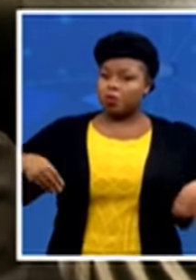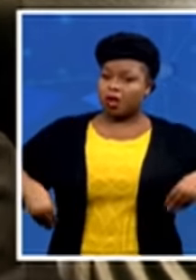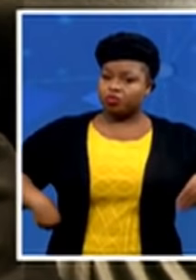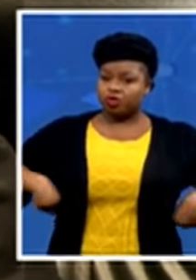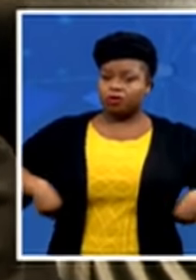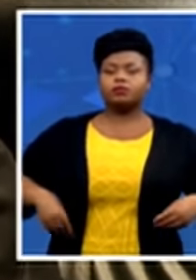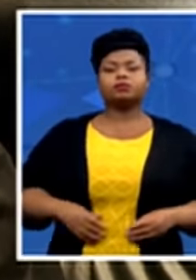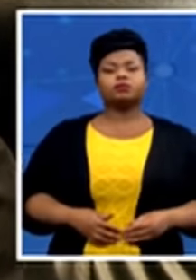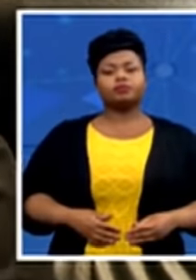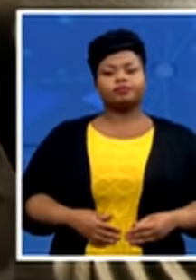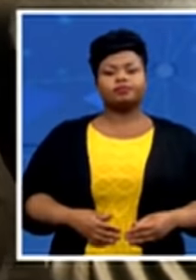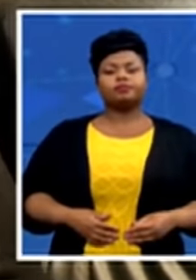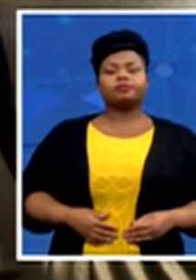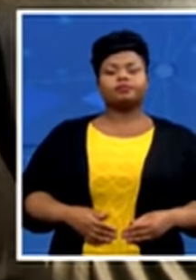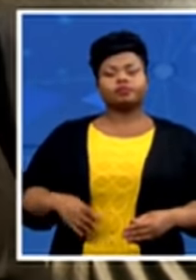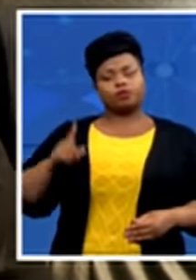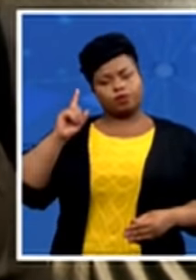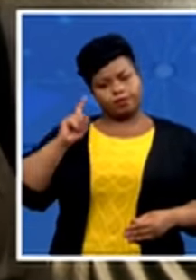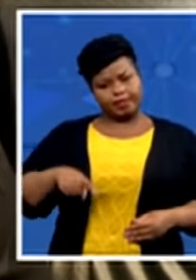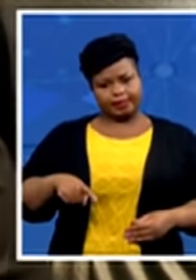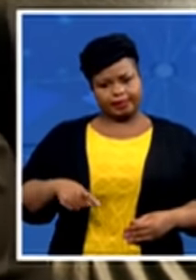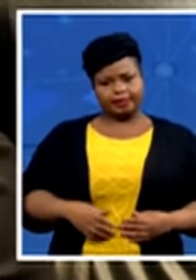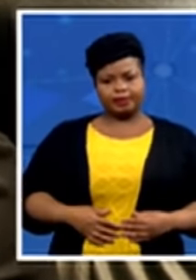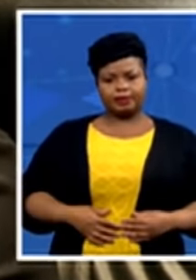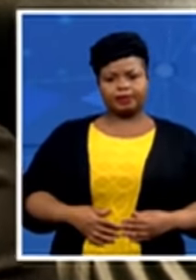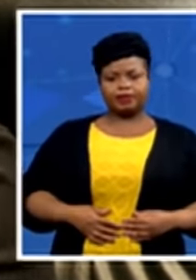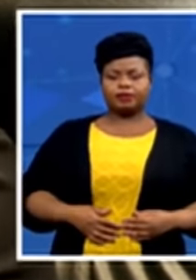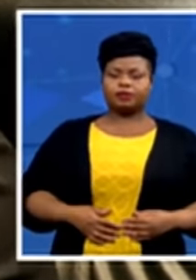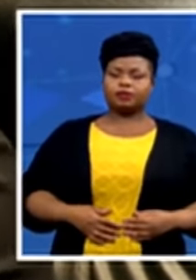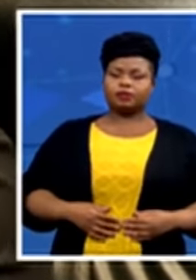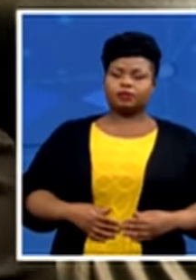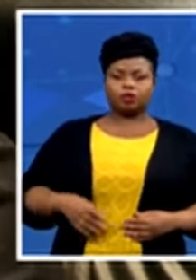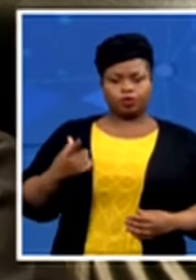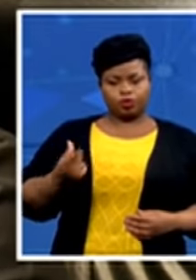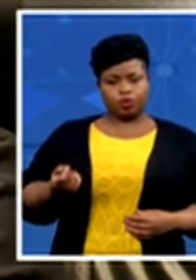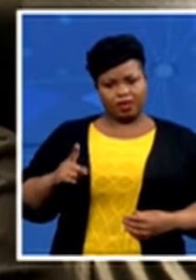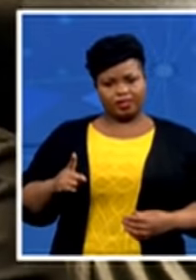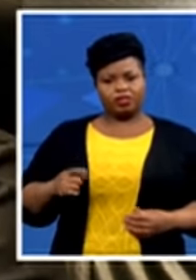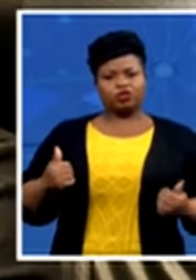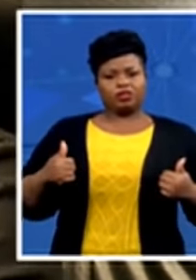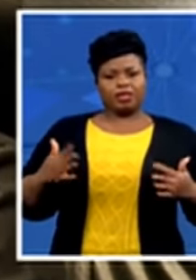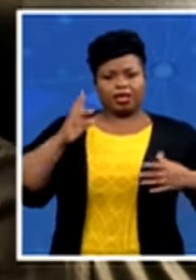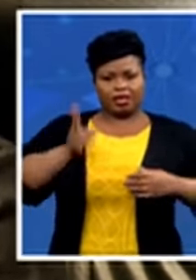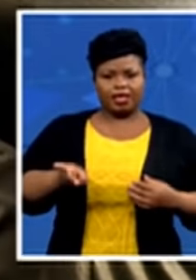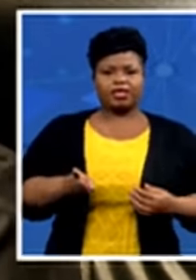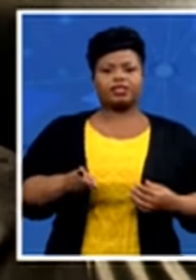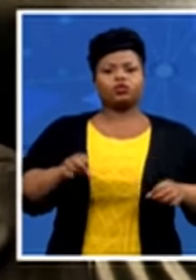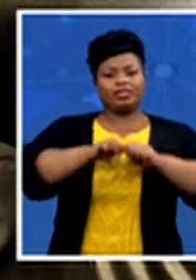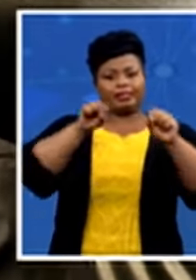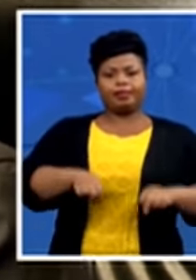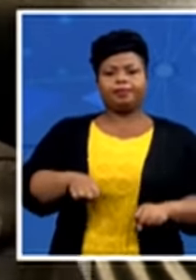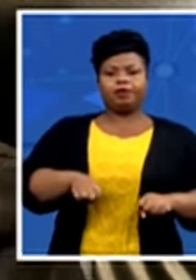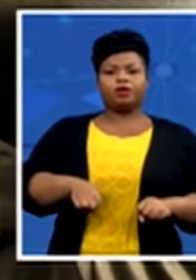to, which is what we are going to be doing, to reboot the system, not to make it easier for these